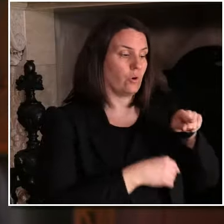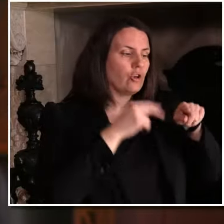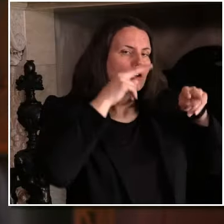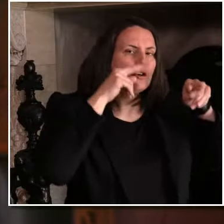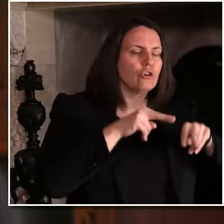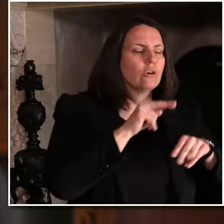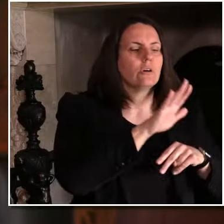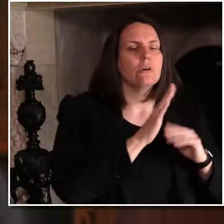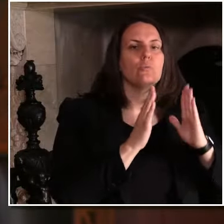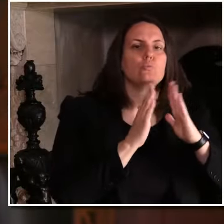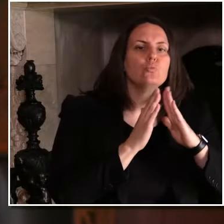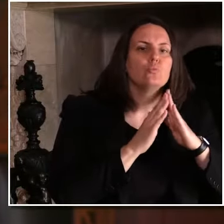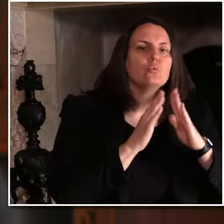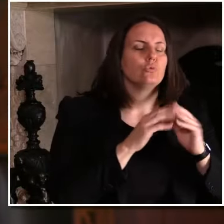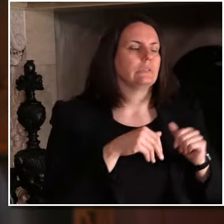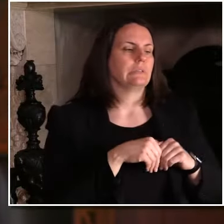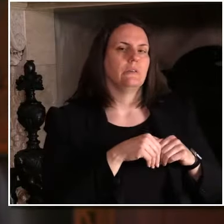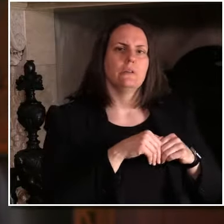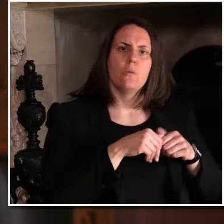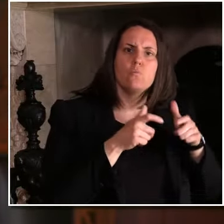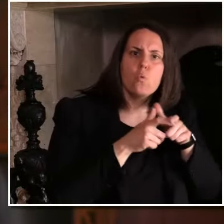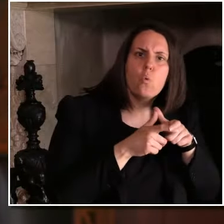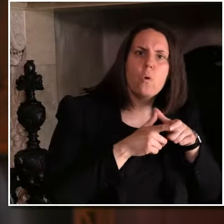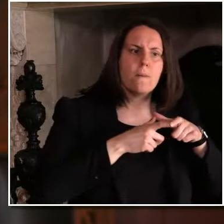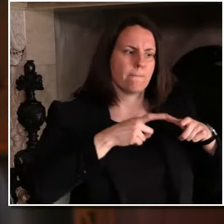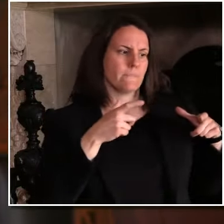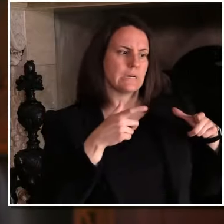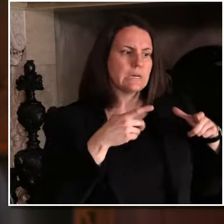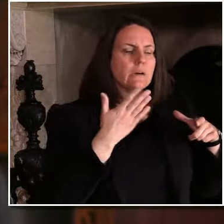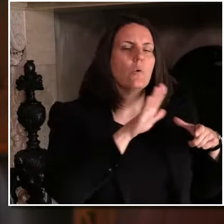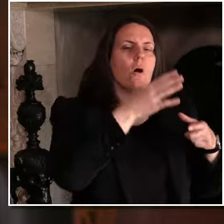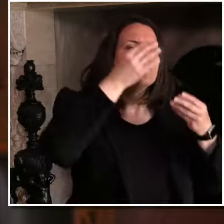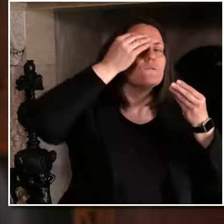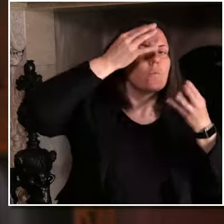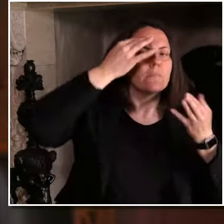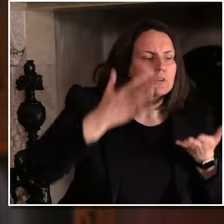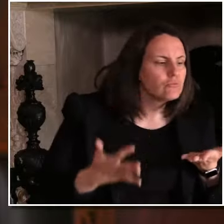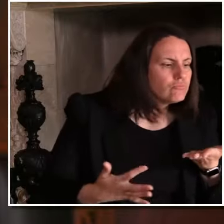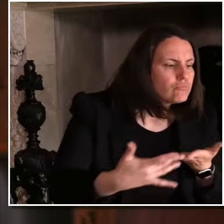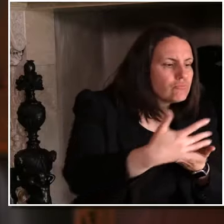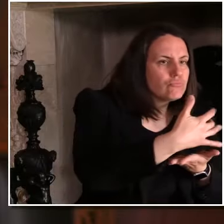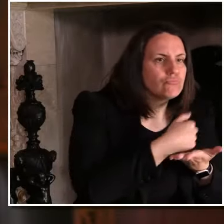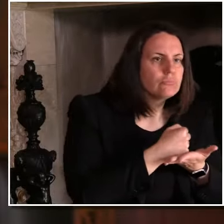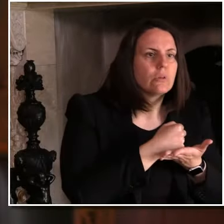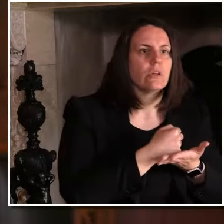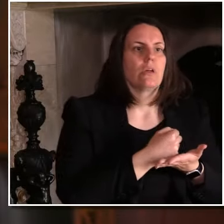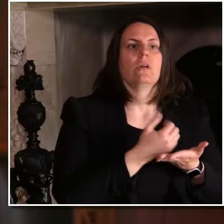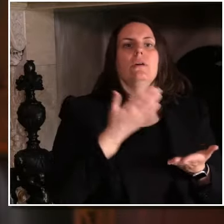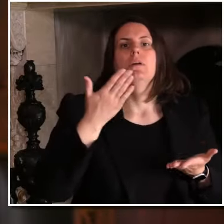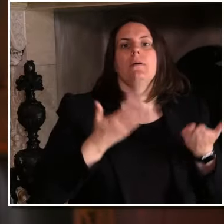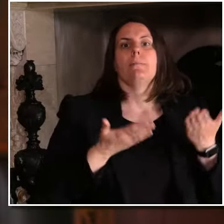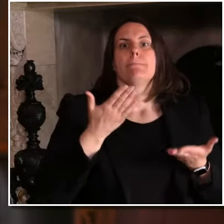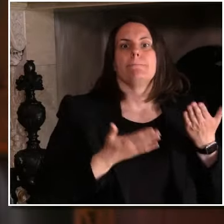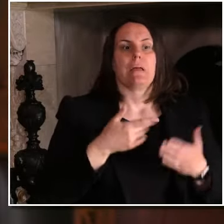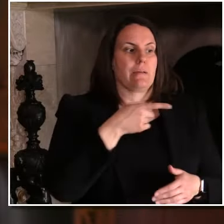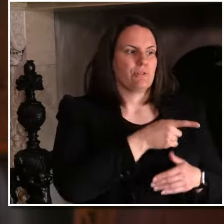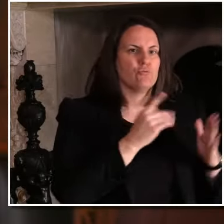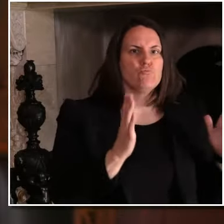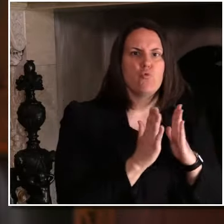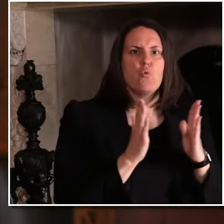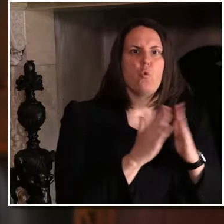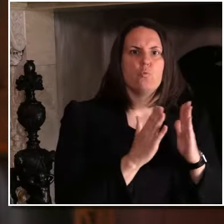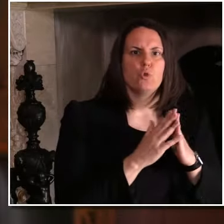more information you give, the more likely that person is to be identifiable versus a place where there is a much larger population. And